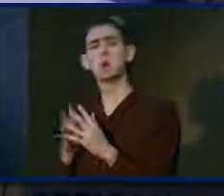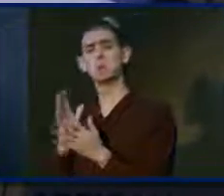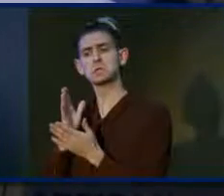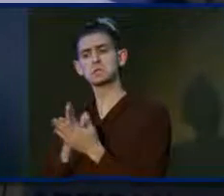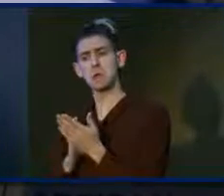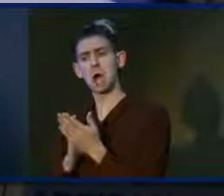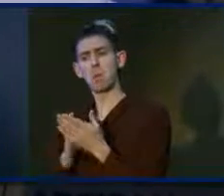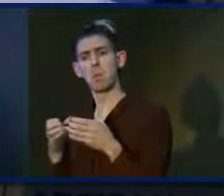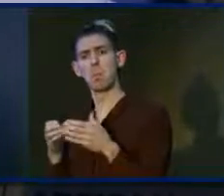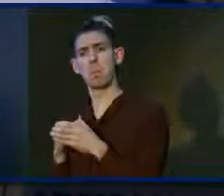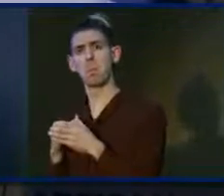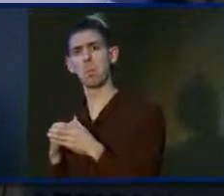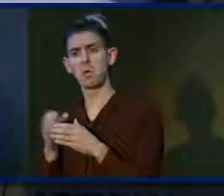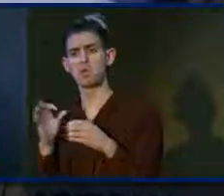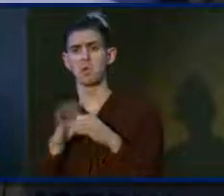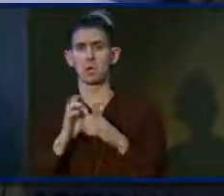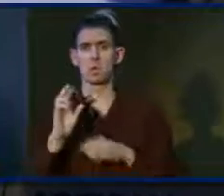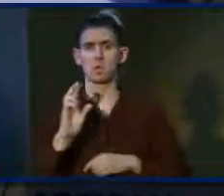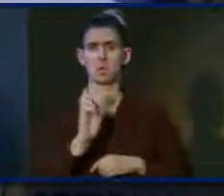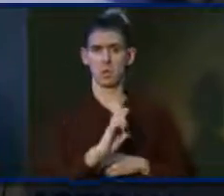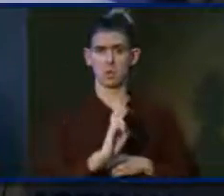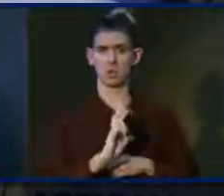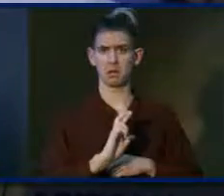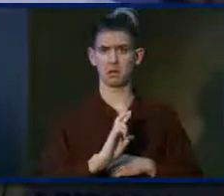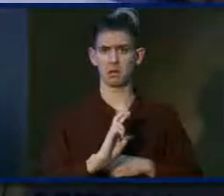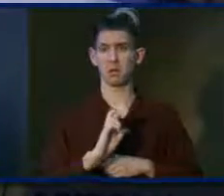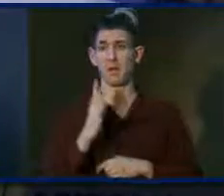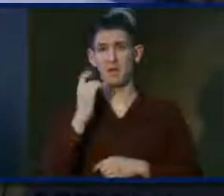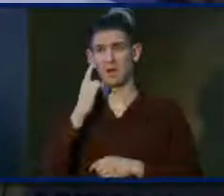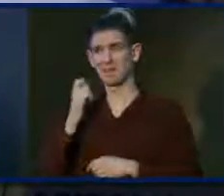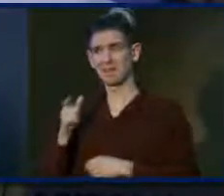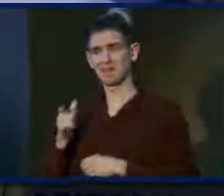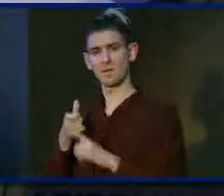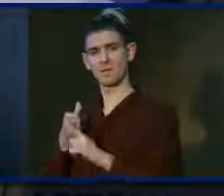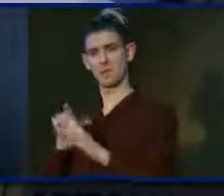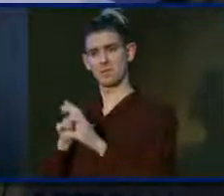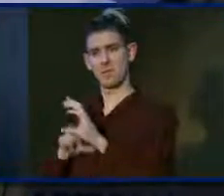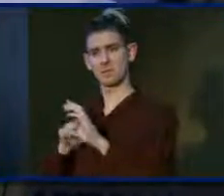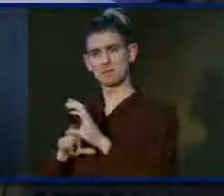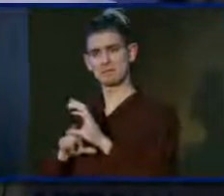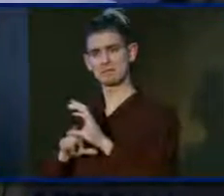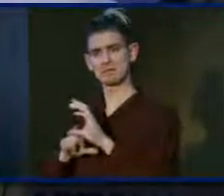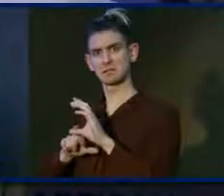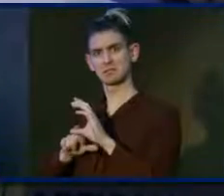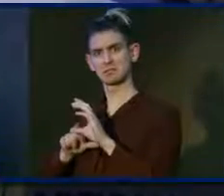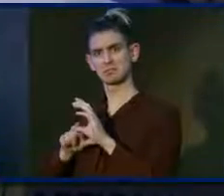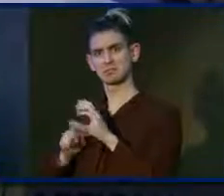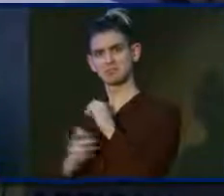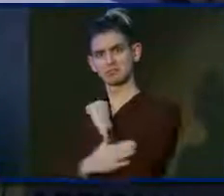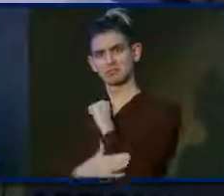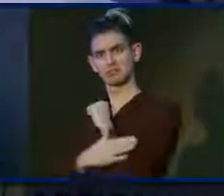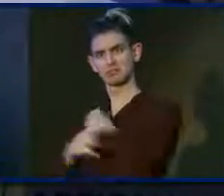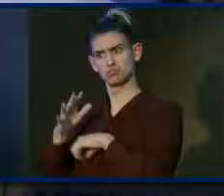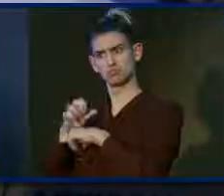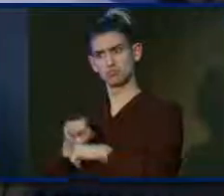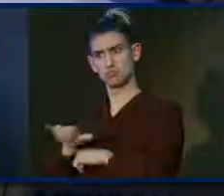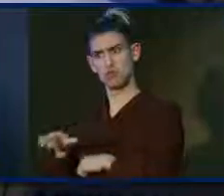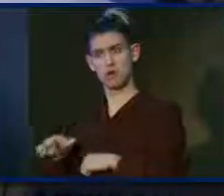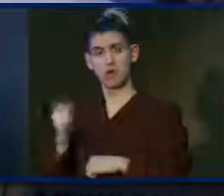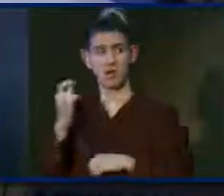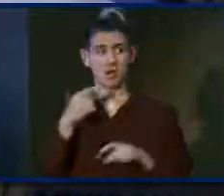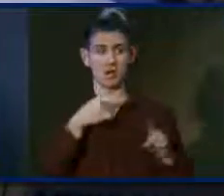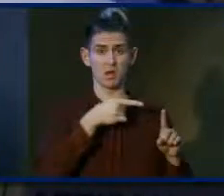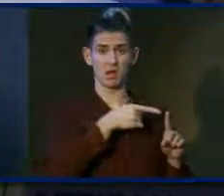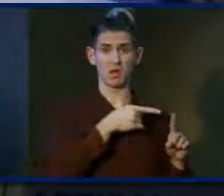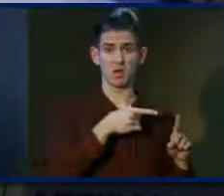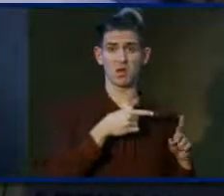Again, you remember what countries they came from. They were communist countries that they were trying to escape. And the Republican Party was seen as being more anti-communist